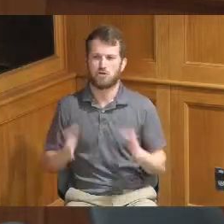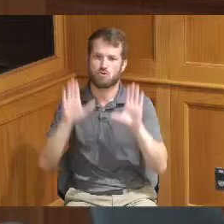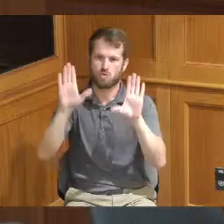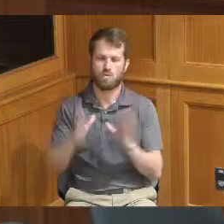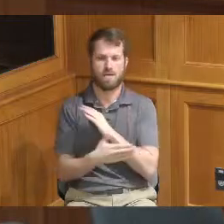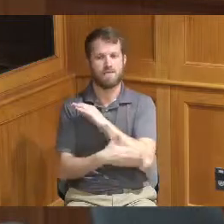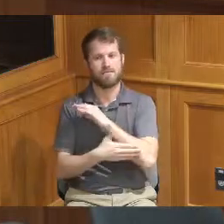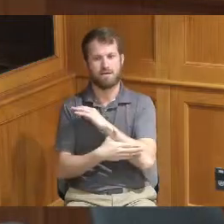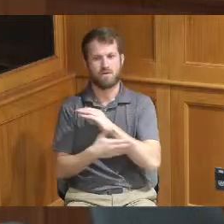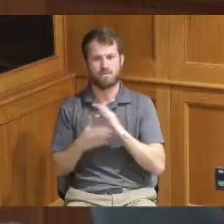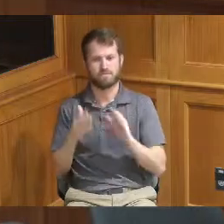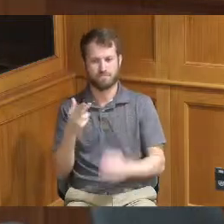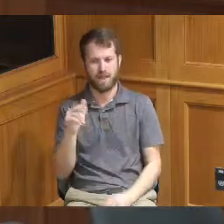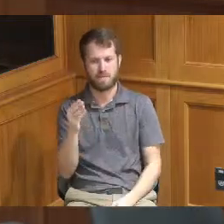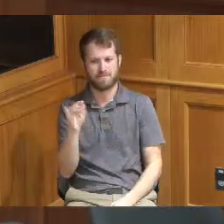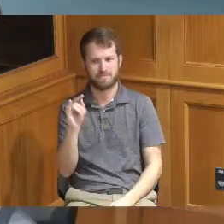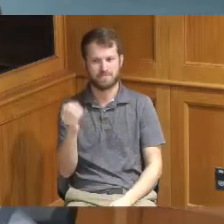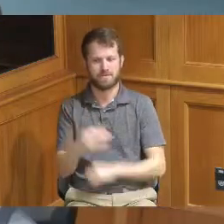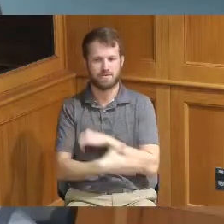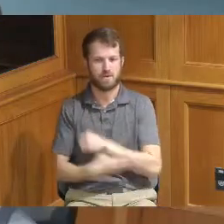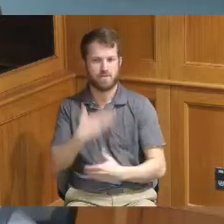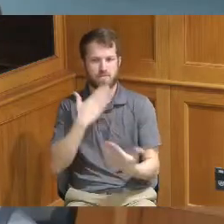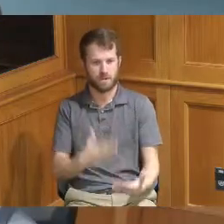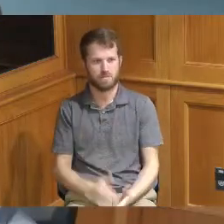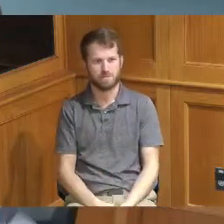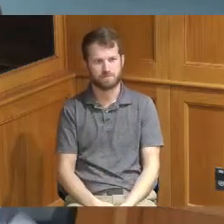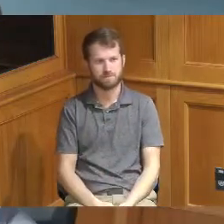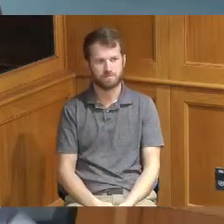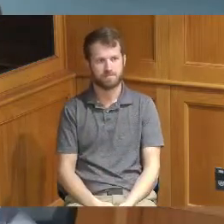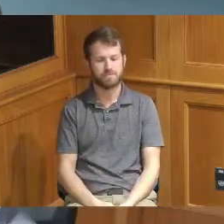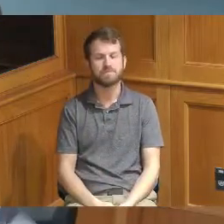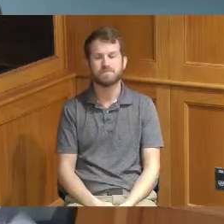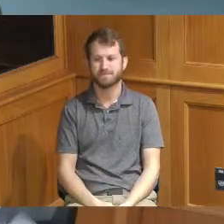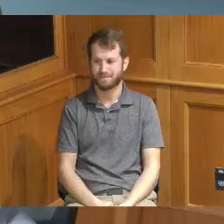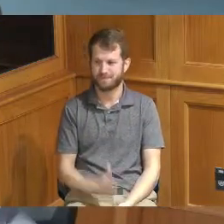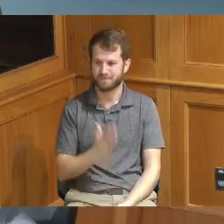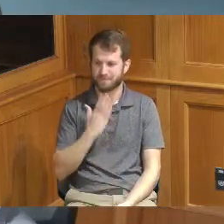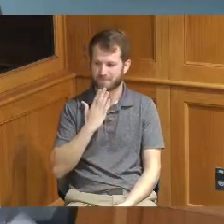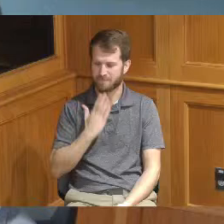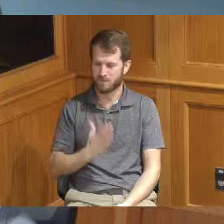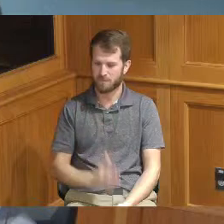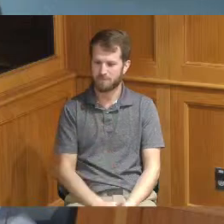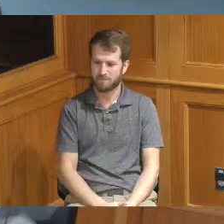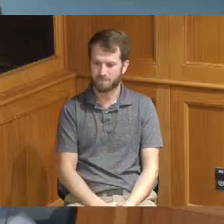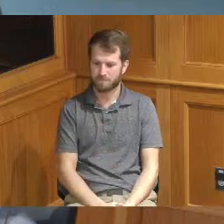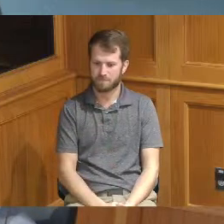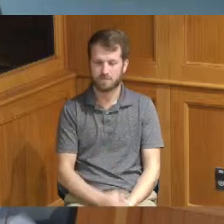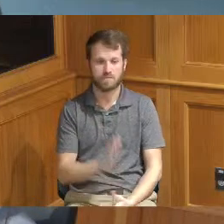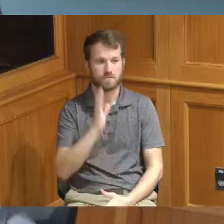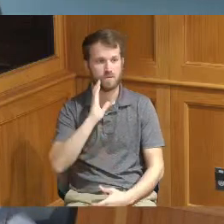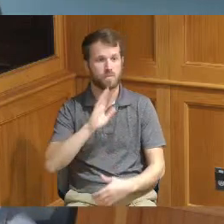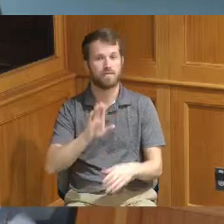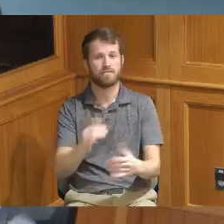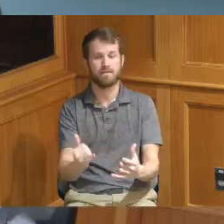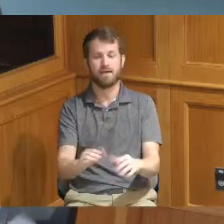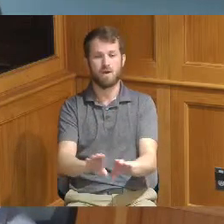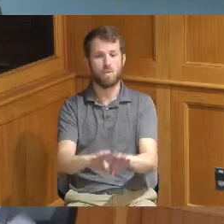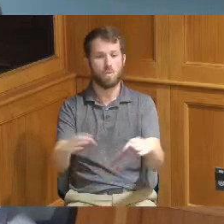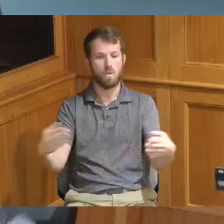County. Thank you. Thank you. So now we will open it up.